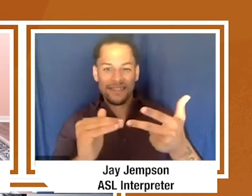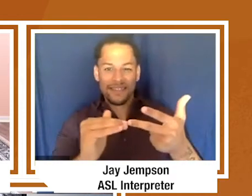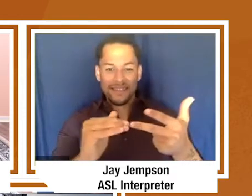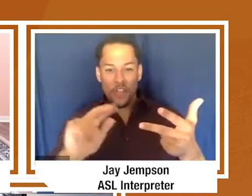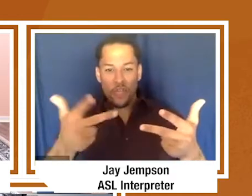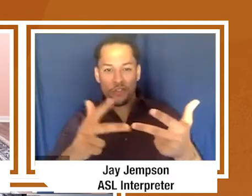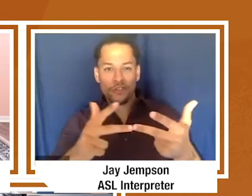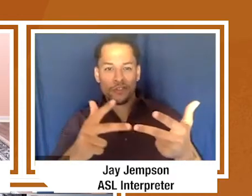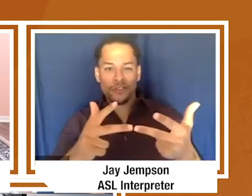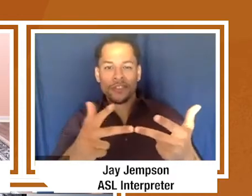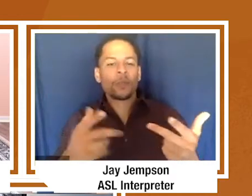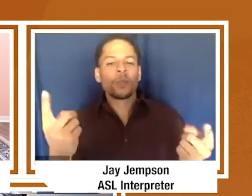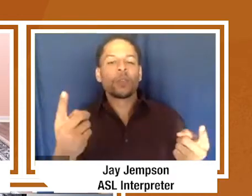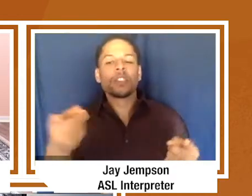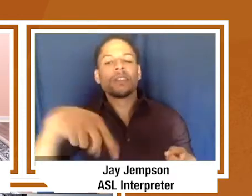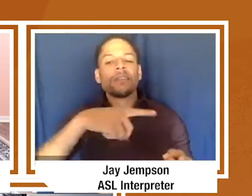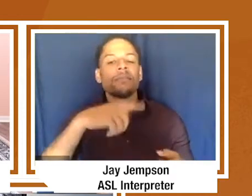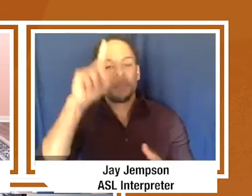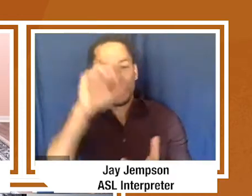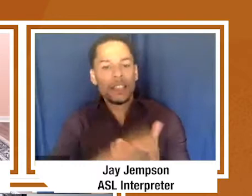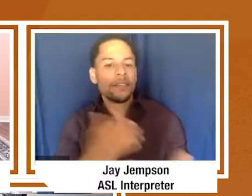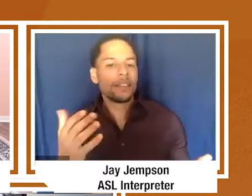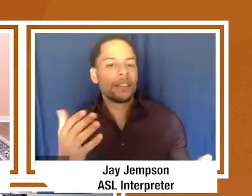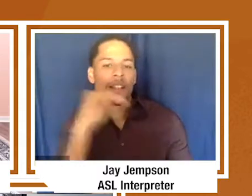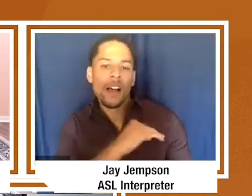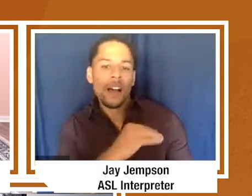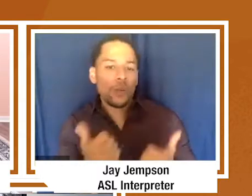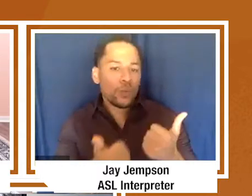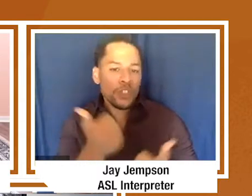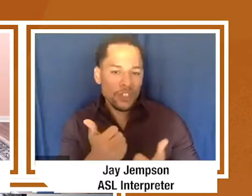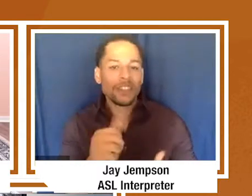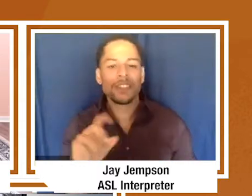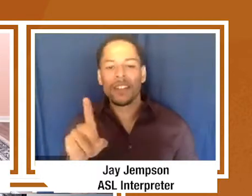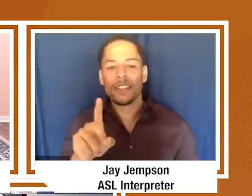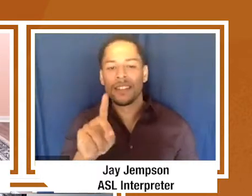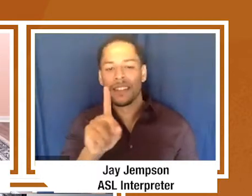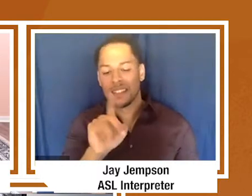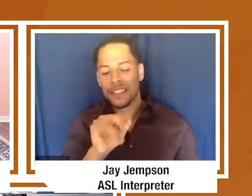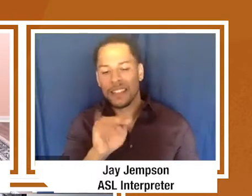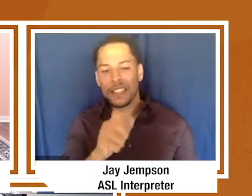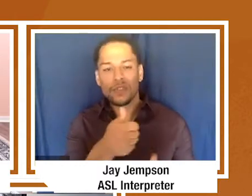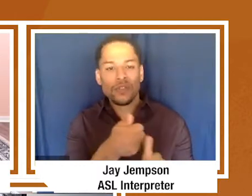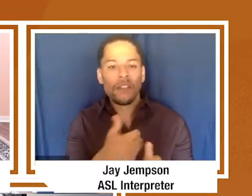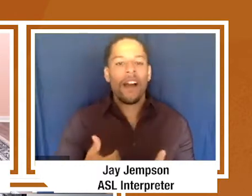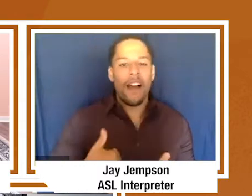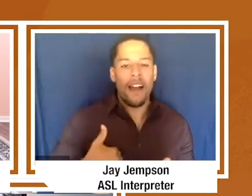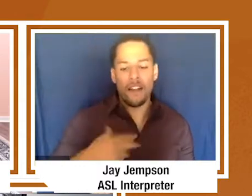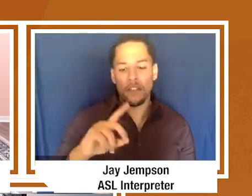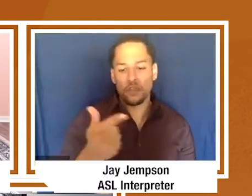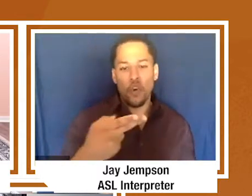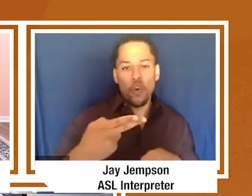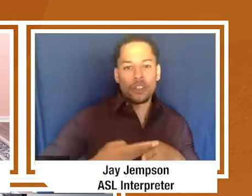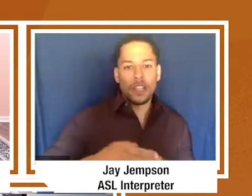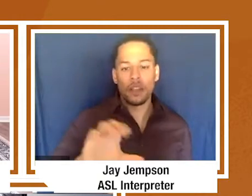lead. Folks think the lie is that Denise has a dog named Charlie. Kristopher, Francine, which one do you think is the lie?